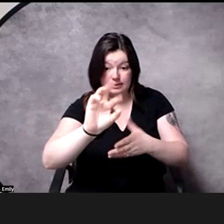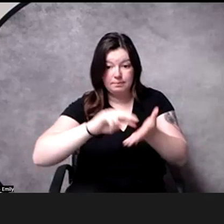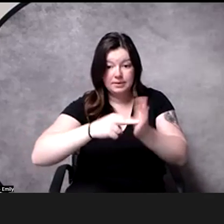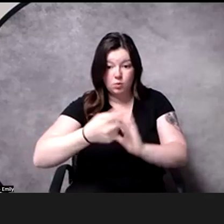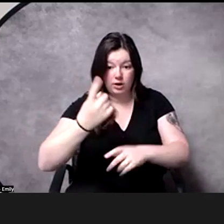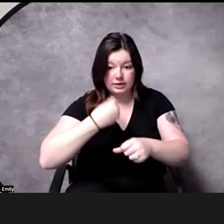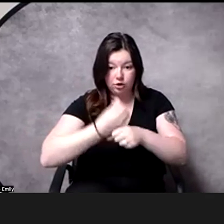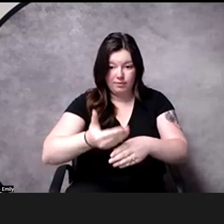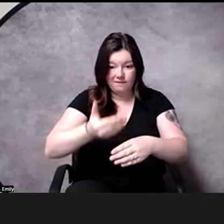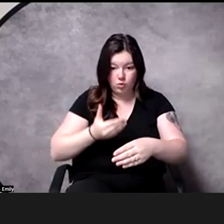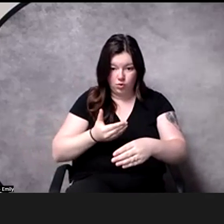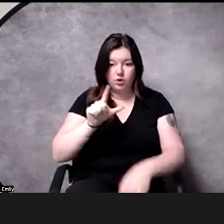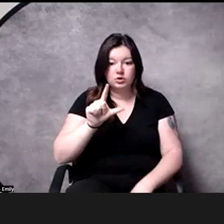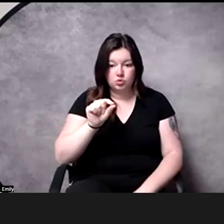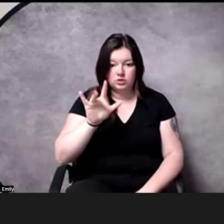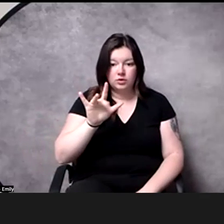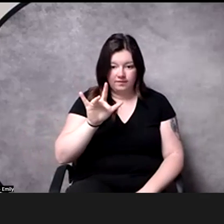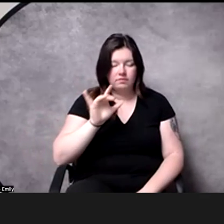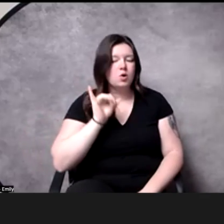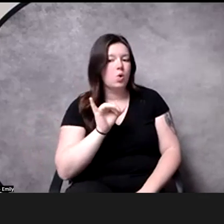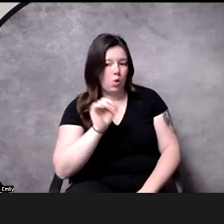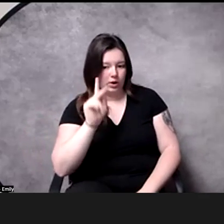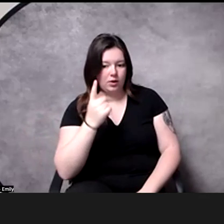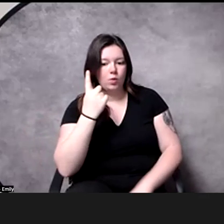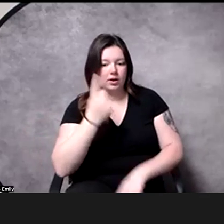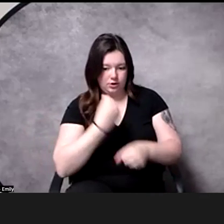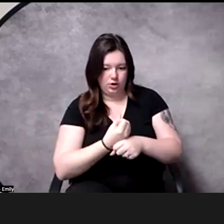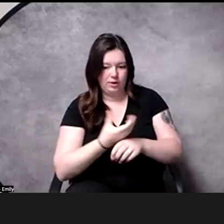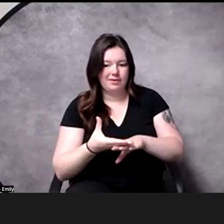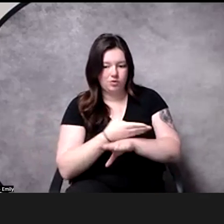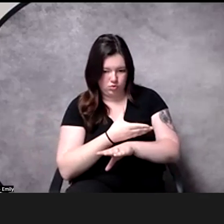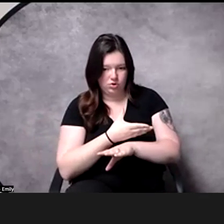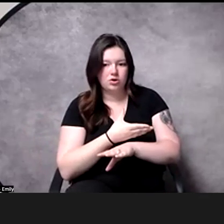it's 1 year before the ending of the current one. Yeah, if